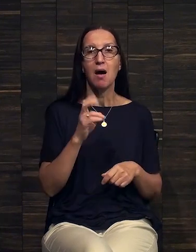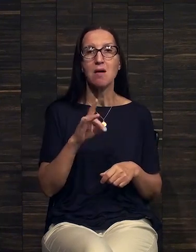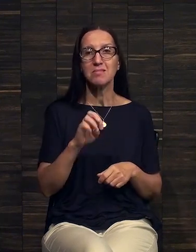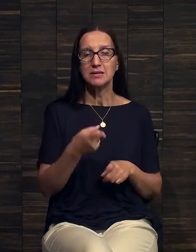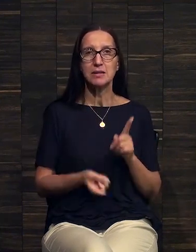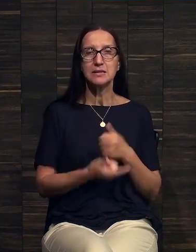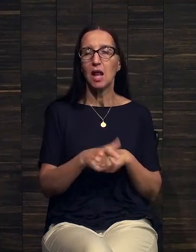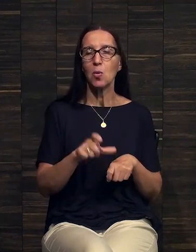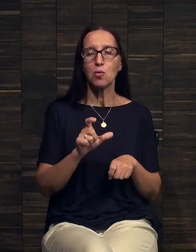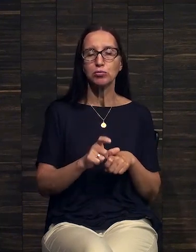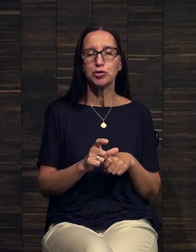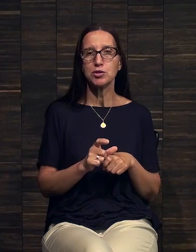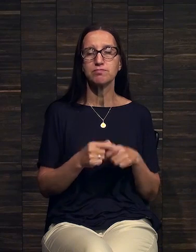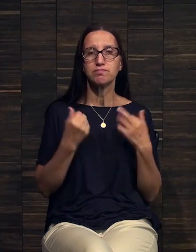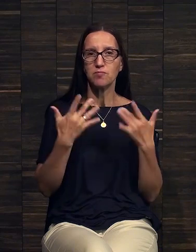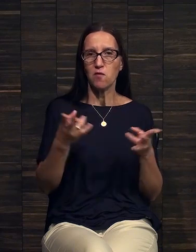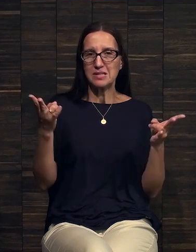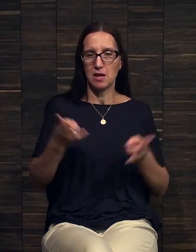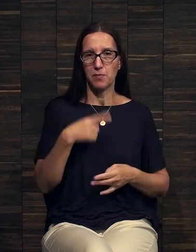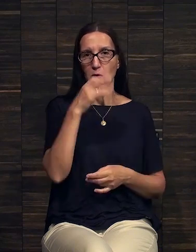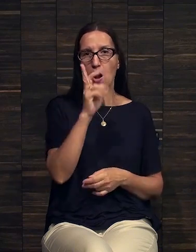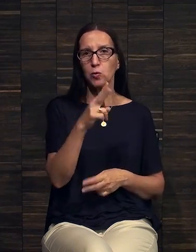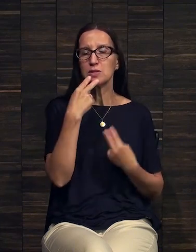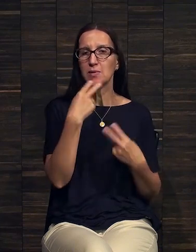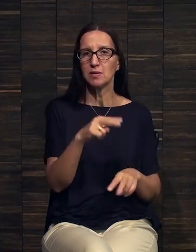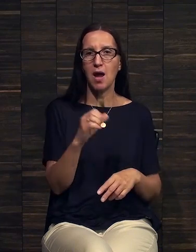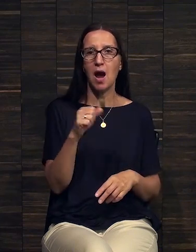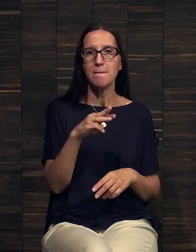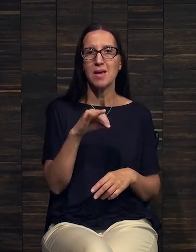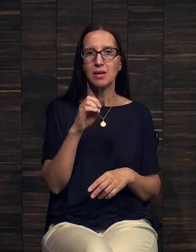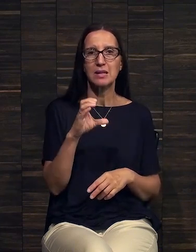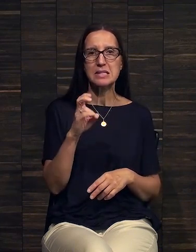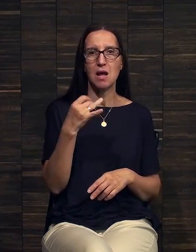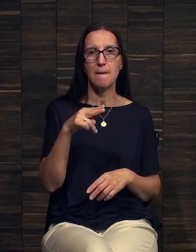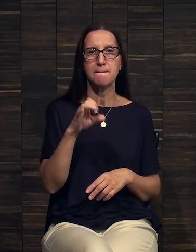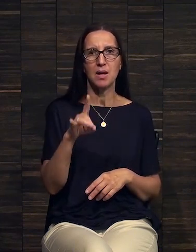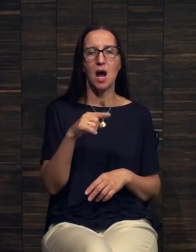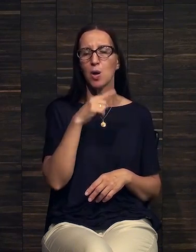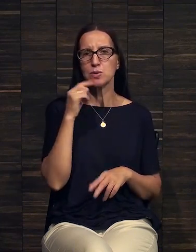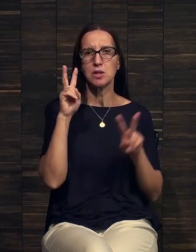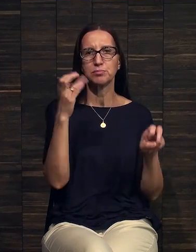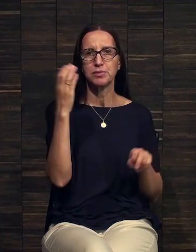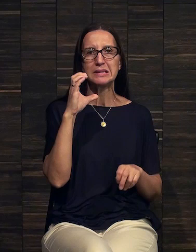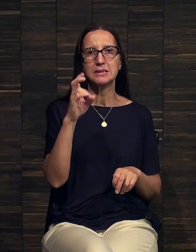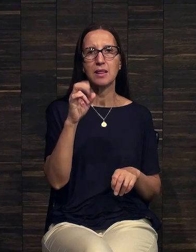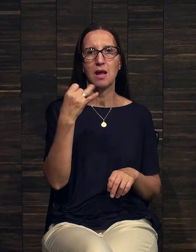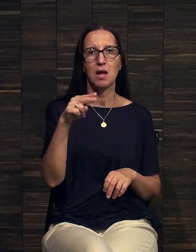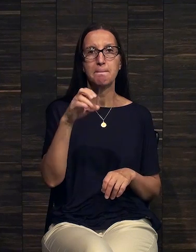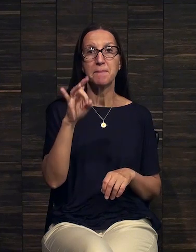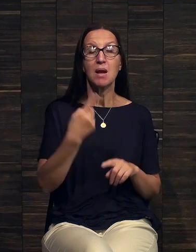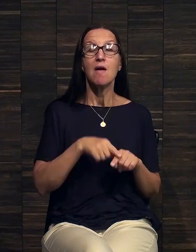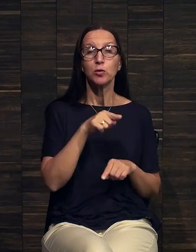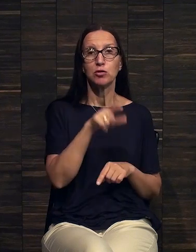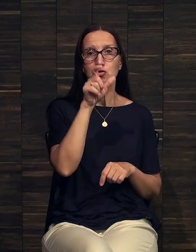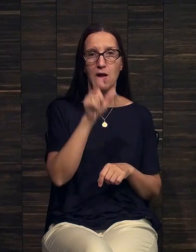borderline between the good and bad, and this Punisher has become very relevant. In Russian American